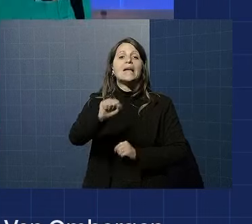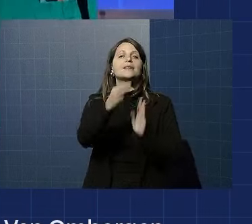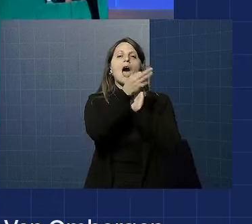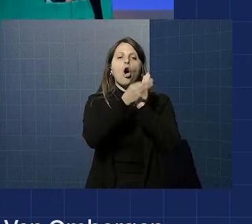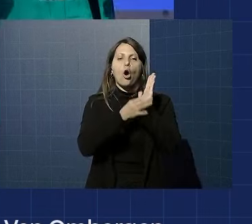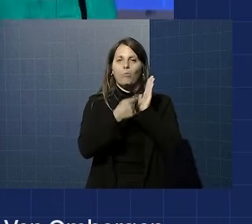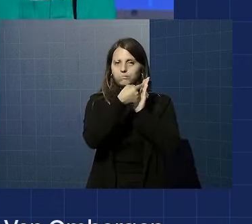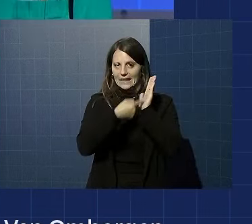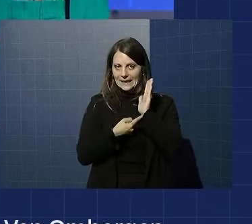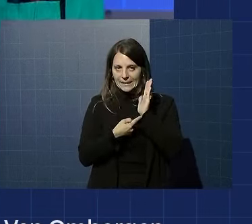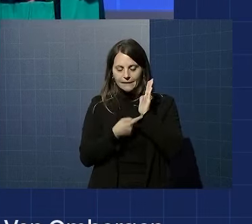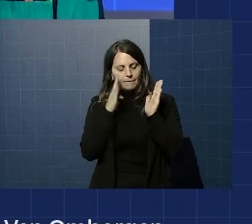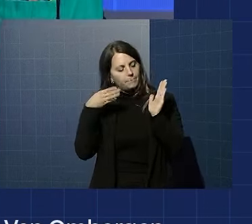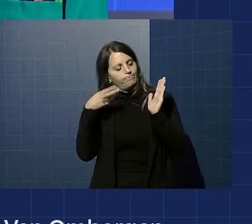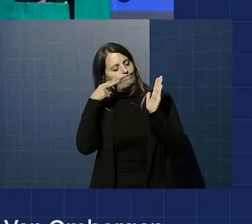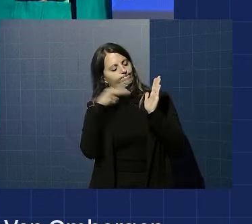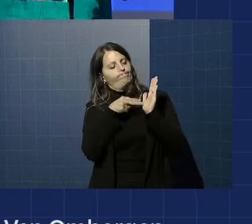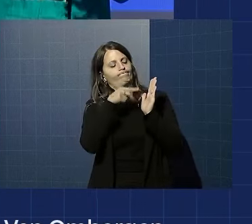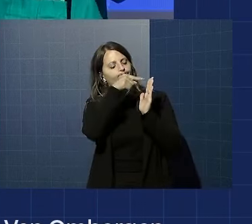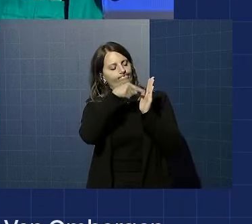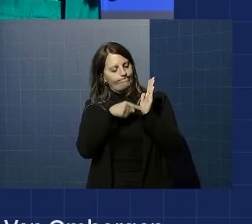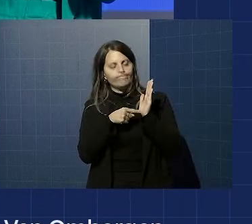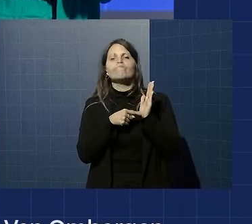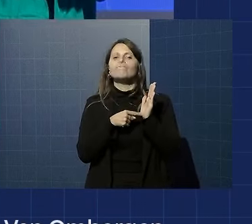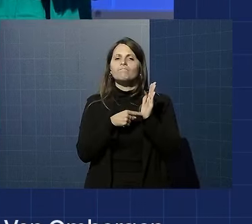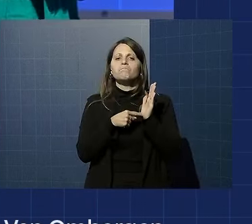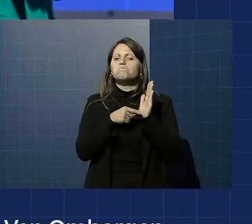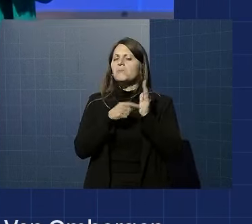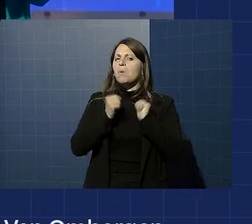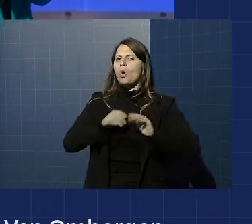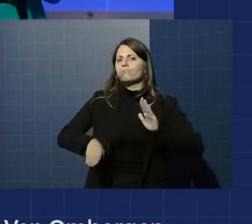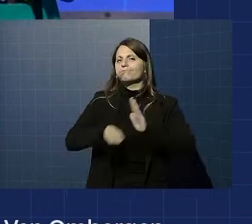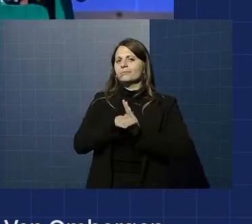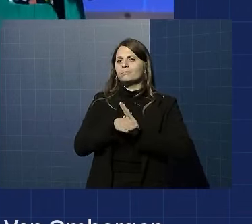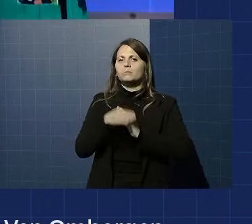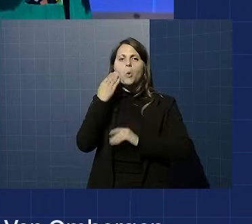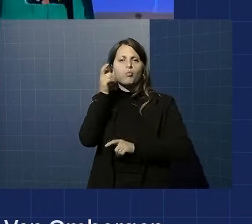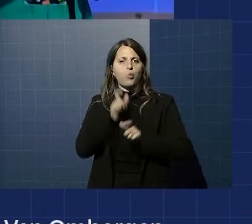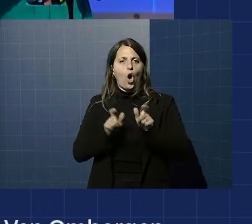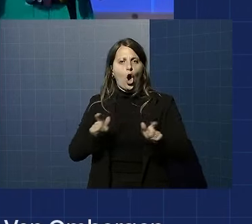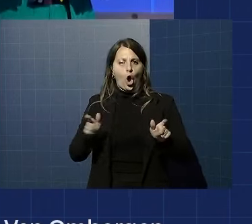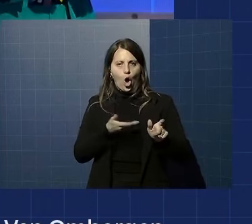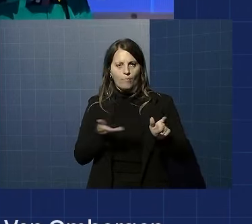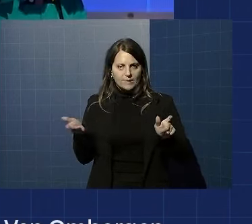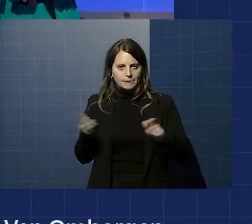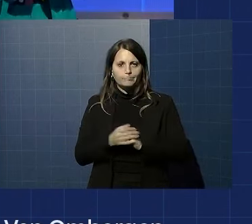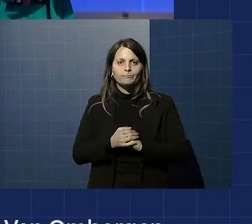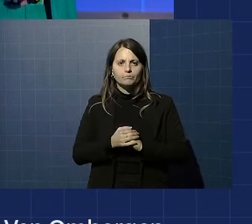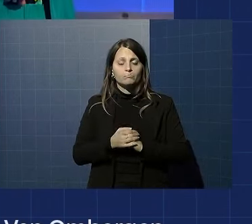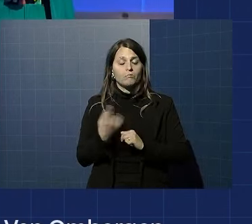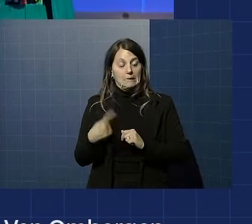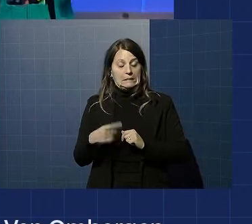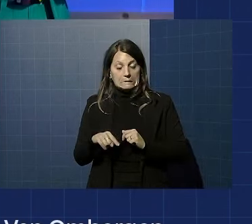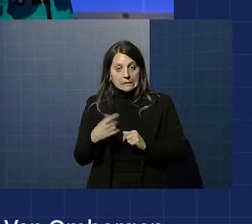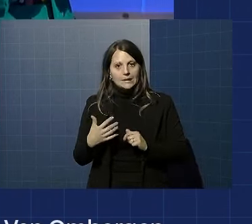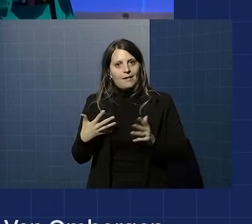humans on Earth. You, me, everybody here. And this is really a critical element, and I will try to go a little bit more in detail